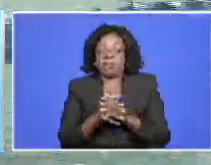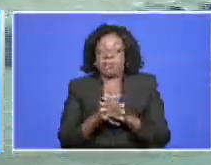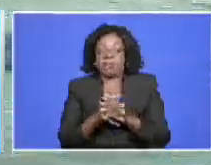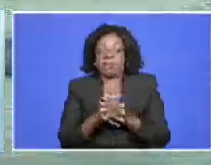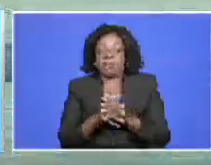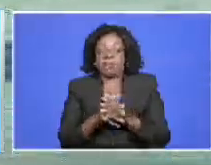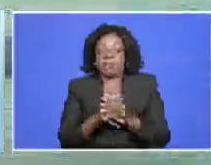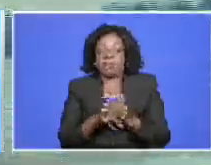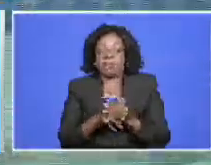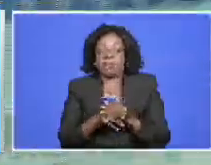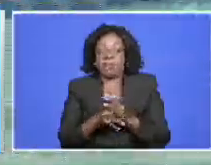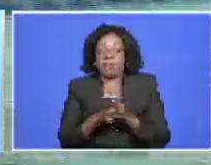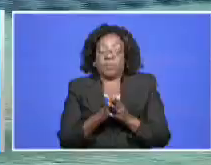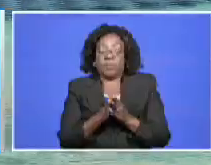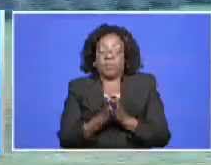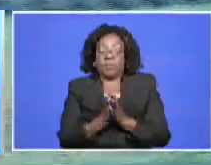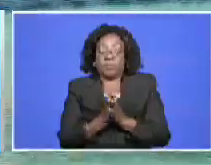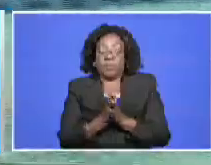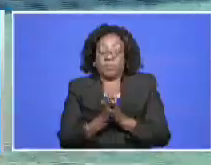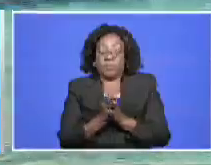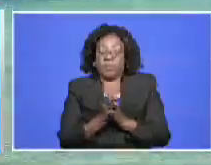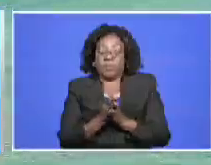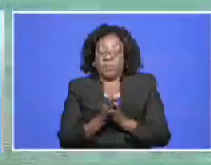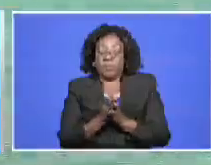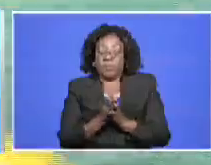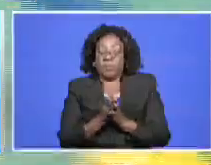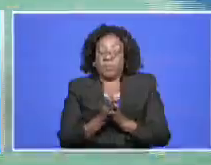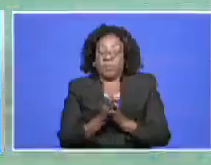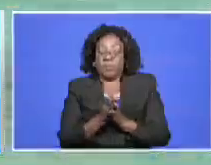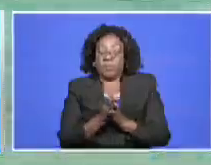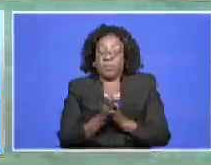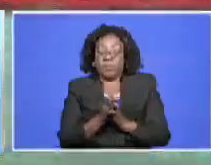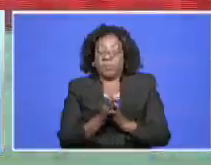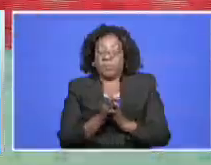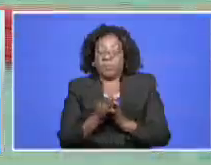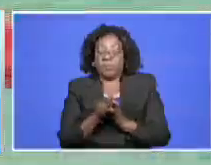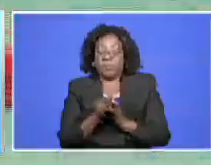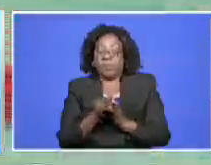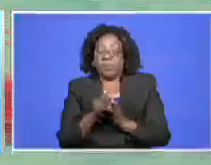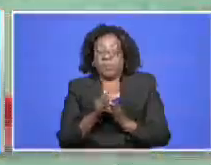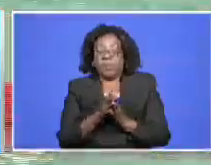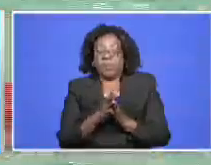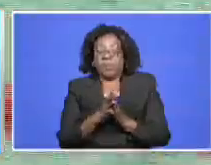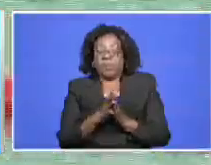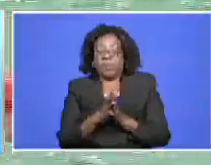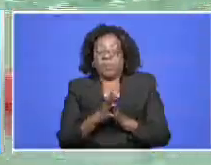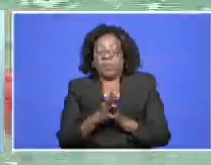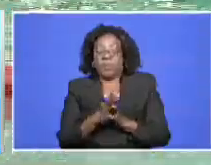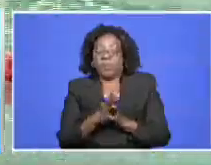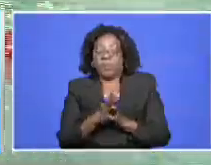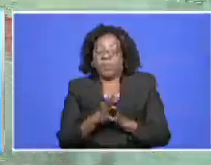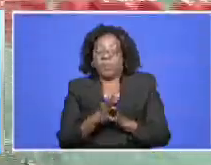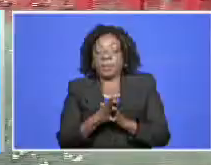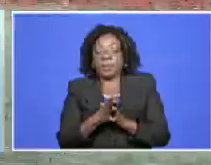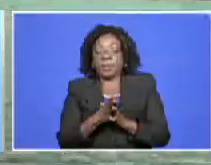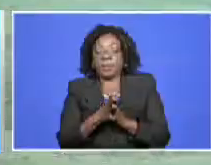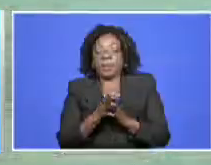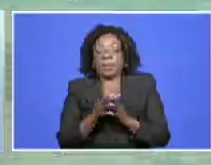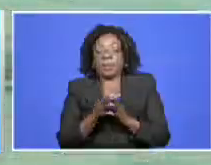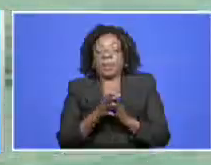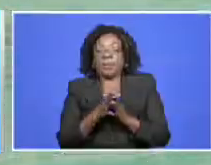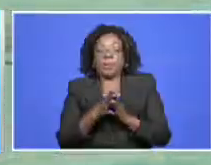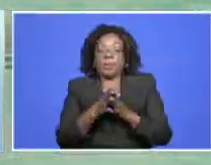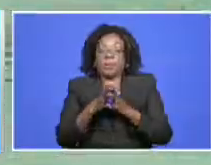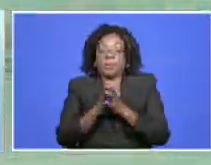Kalia Albury, Giovanna Ines, Celine Gibson, Tristan Ferguson, Marvin Johnson, Hodari Prince, Ocean Smith,